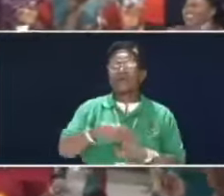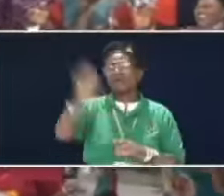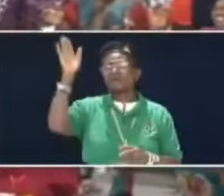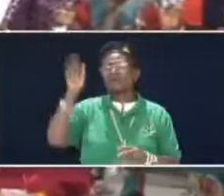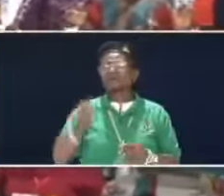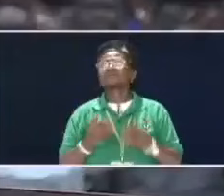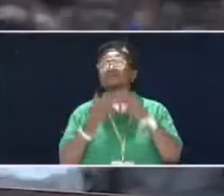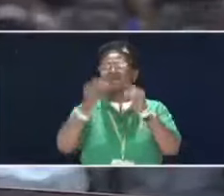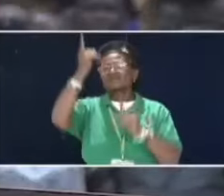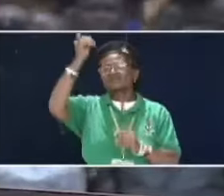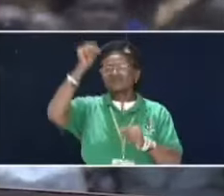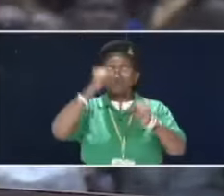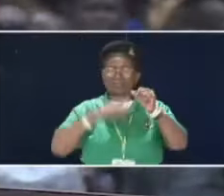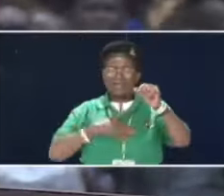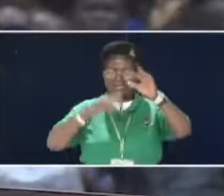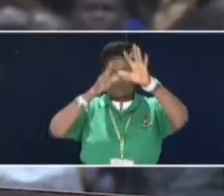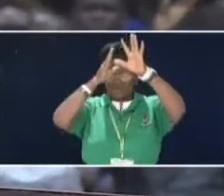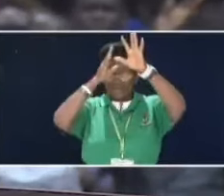Thank you, my Father.